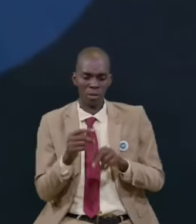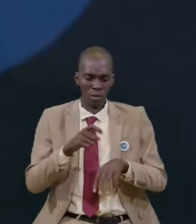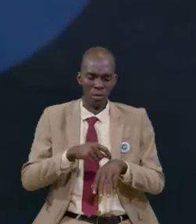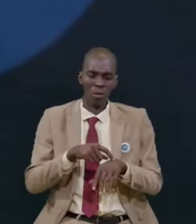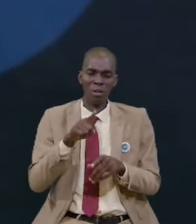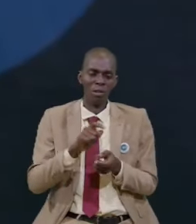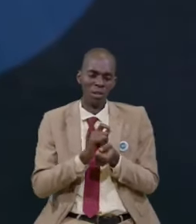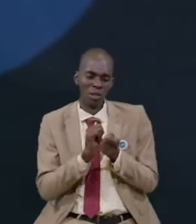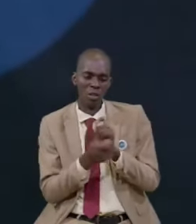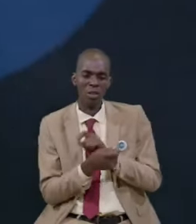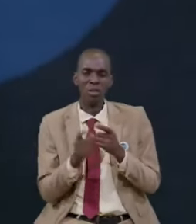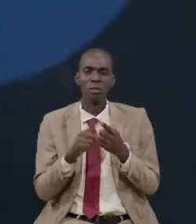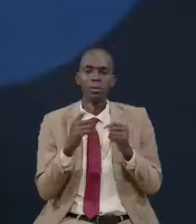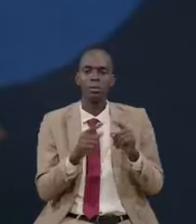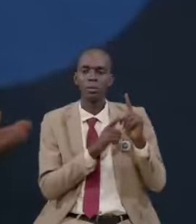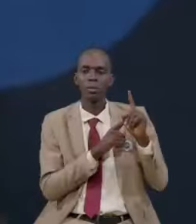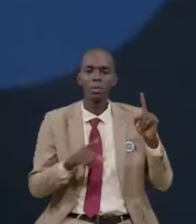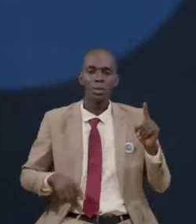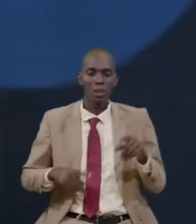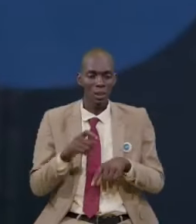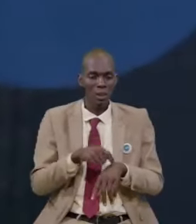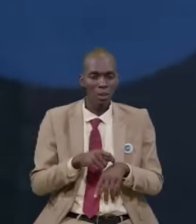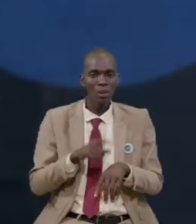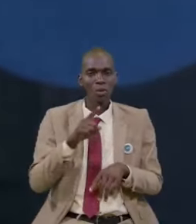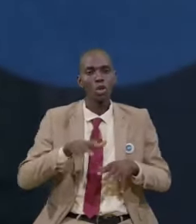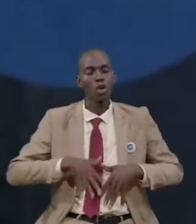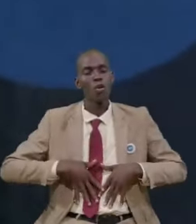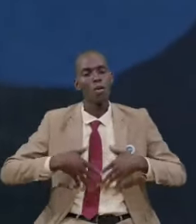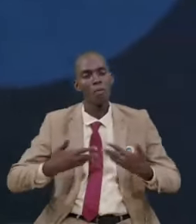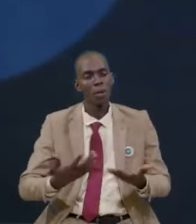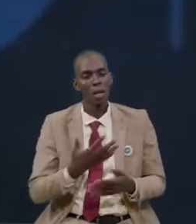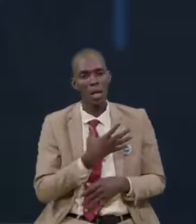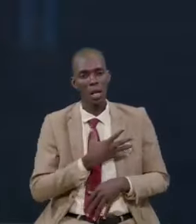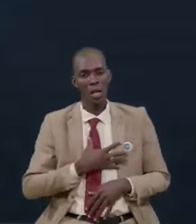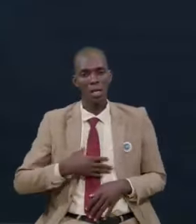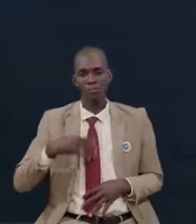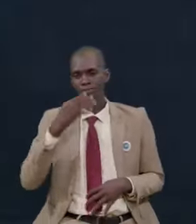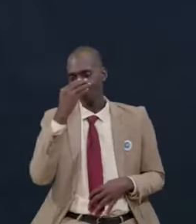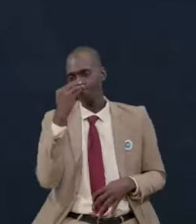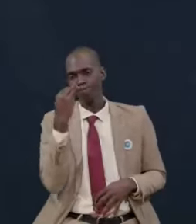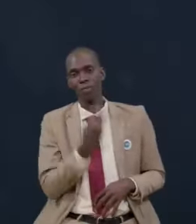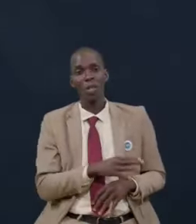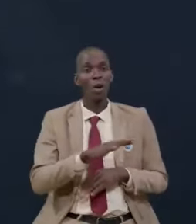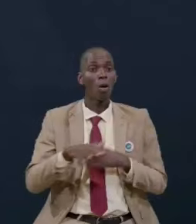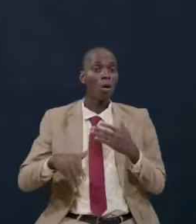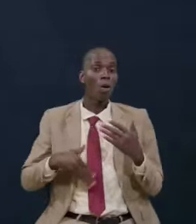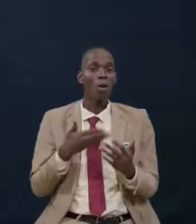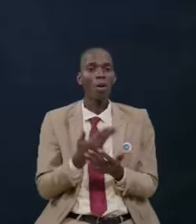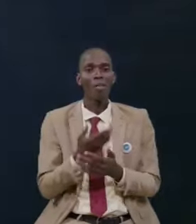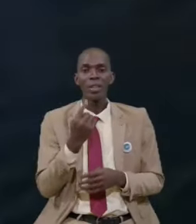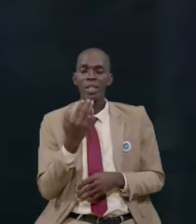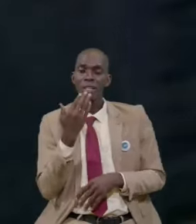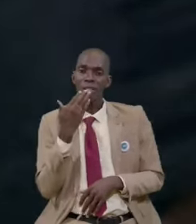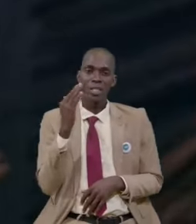Lord, the moment to confess and forsake all the evil things, sinful